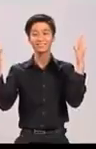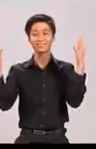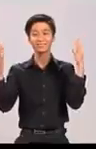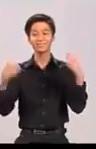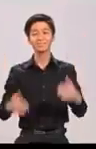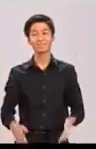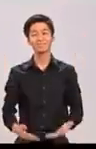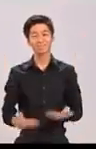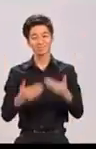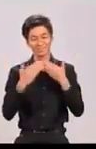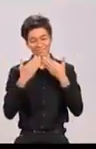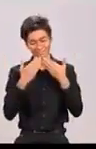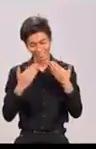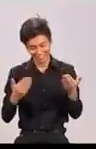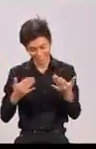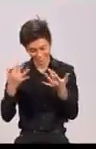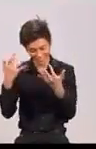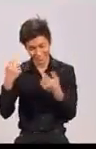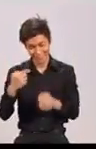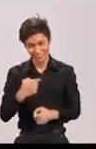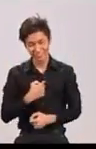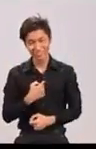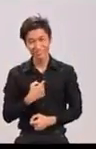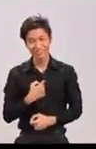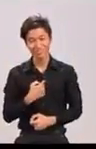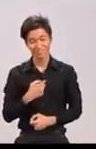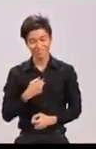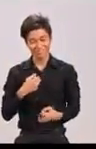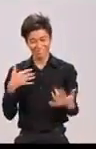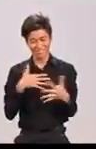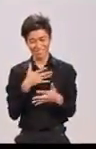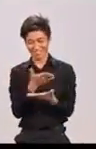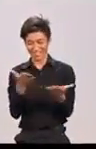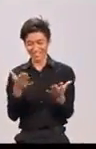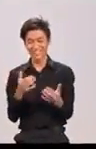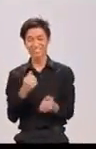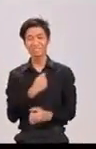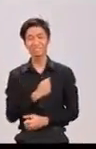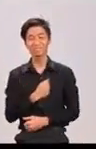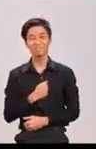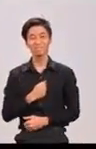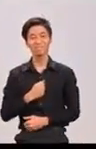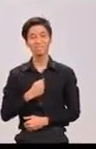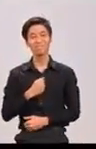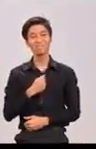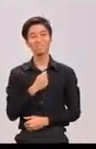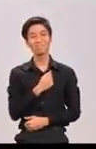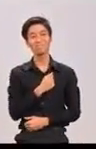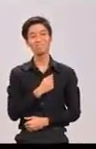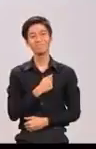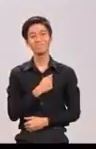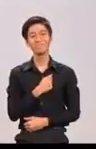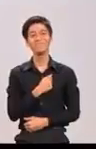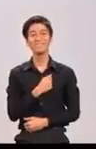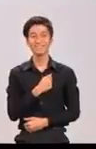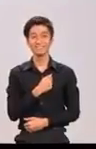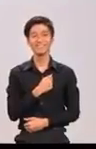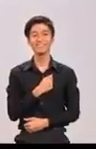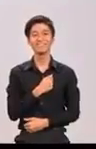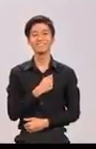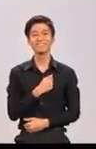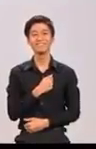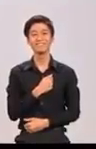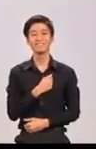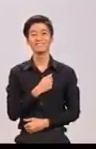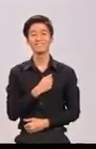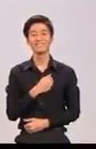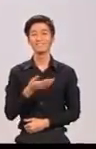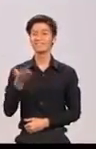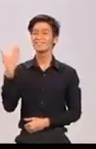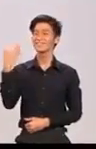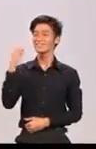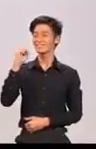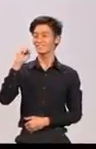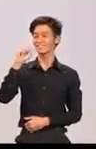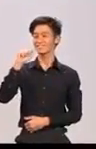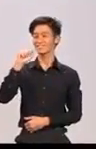Thank you for waiting for me. I gave everybody a scare. The last time I did this, I was on the parade square in